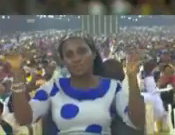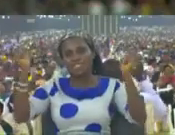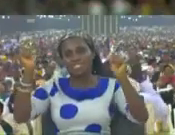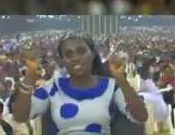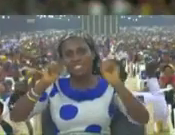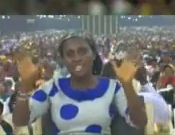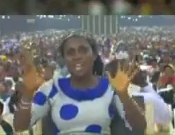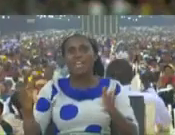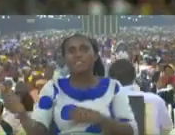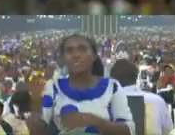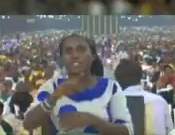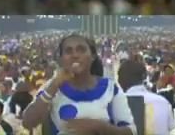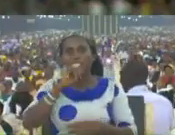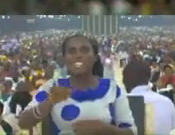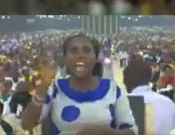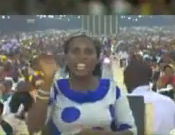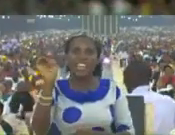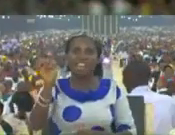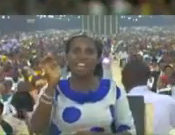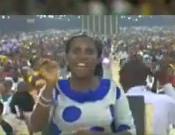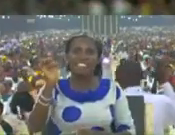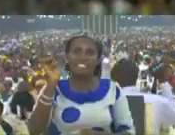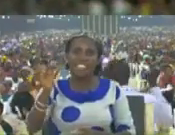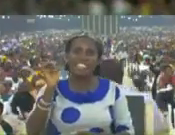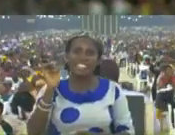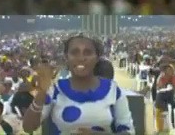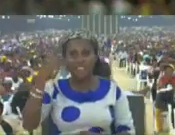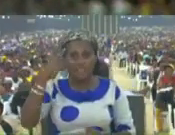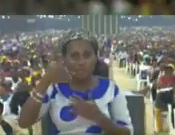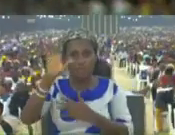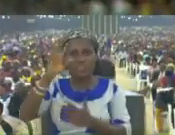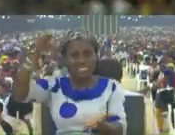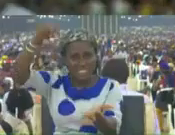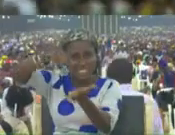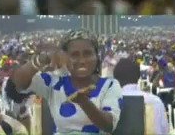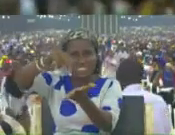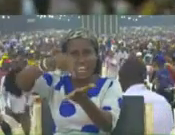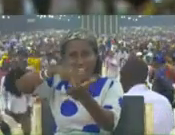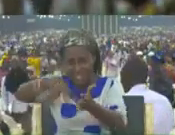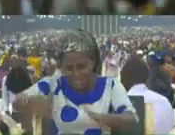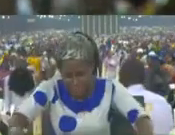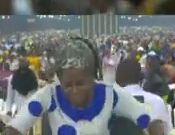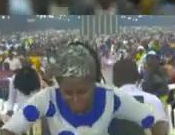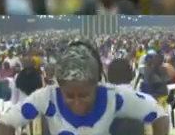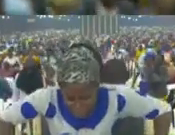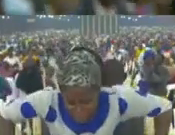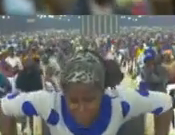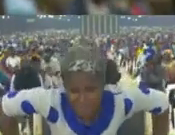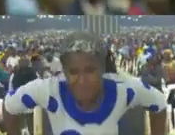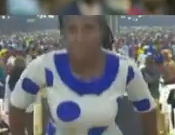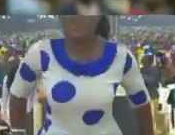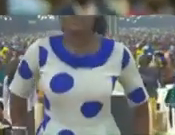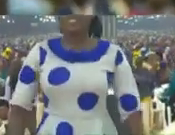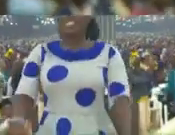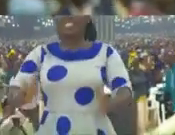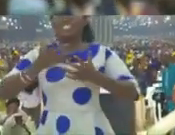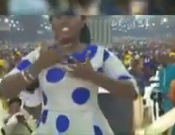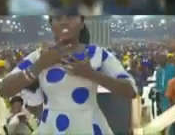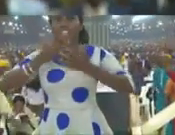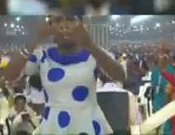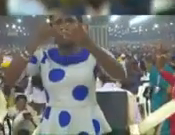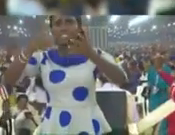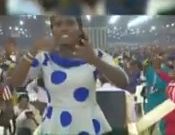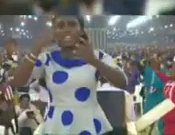Today he's an evangelist for God. Stand on your feet. Lift your voice to the Most High God and say,